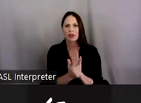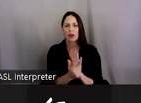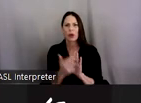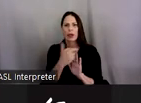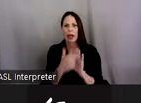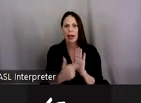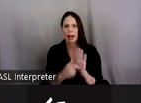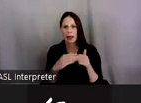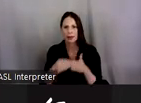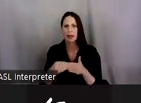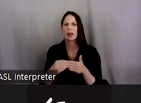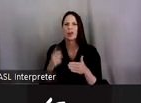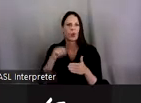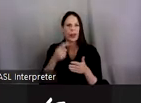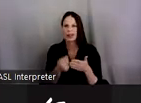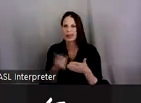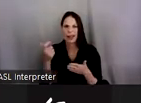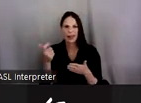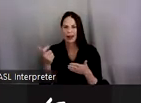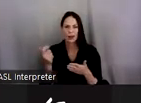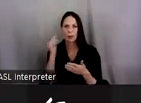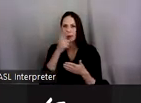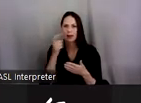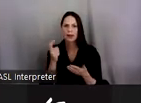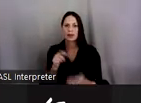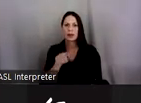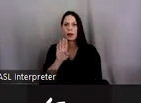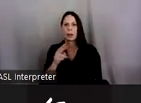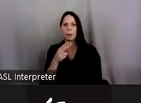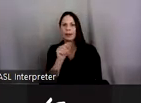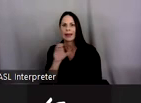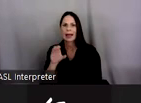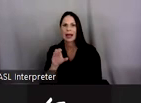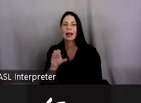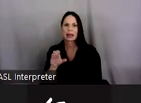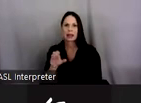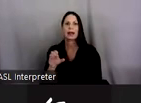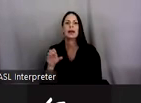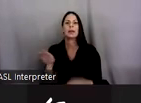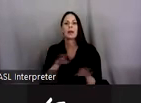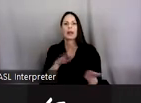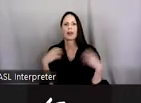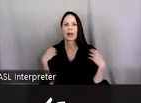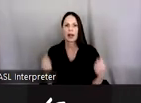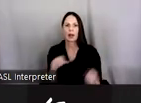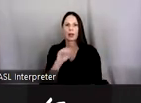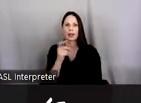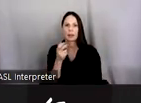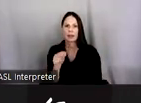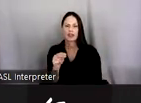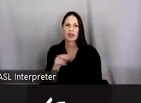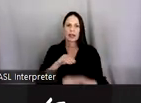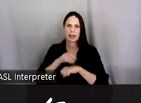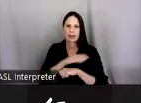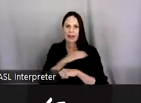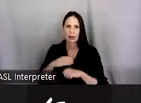that. And we had to take it out because because BHAAC, Behavioral Health Administration Advisory Council, is not on at a